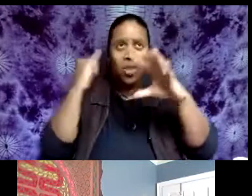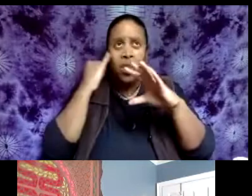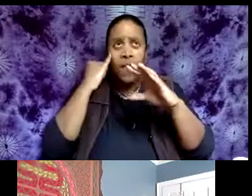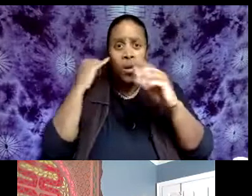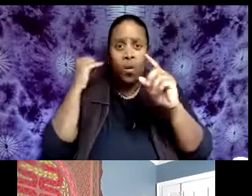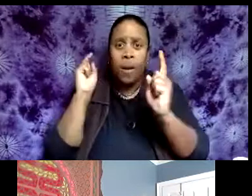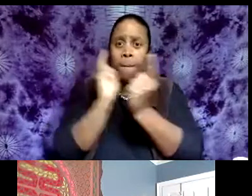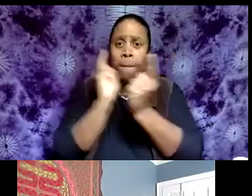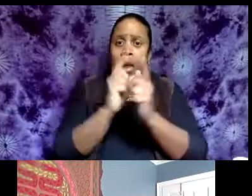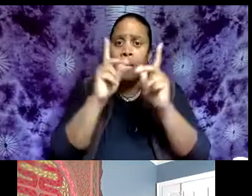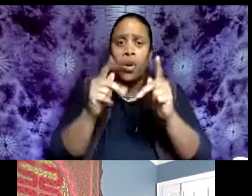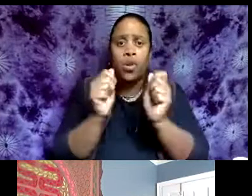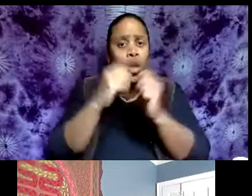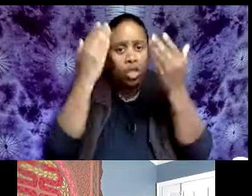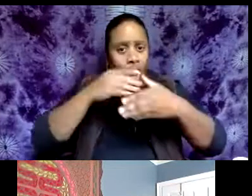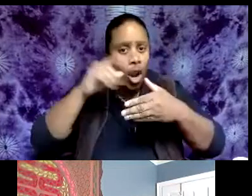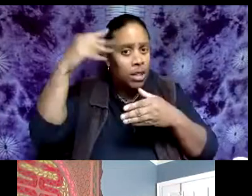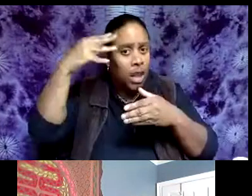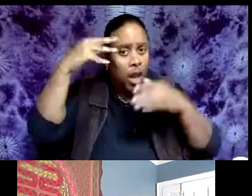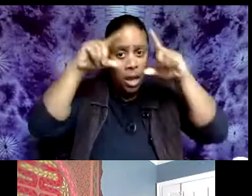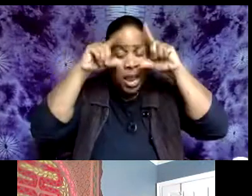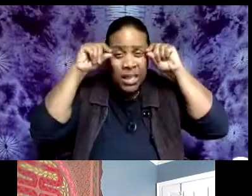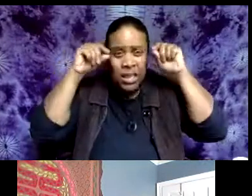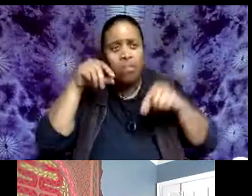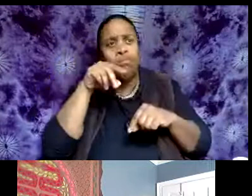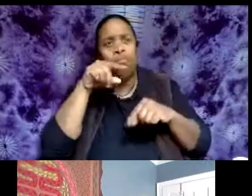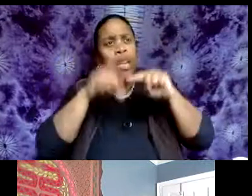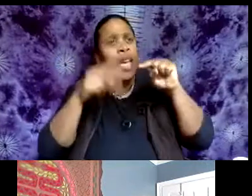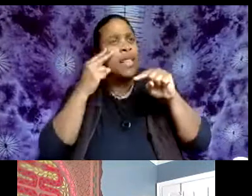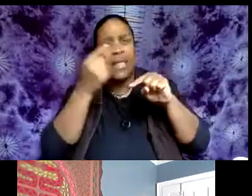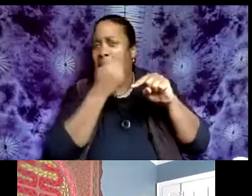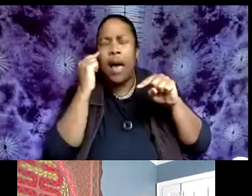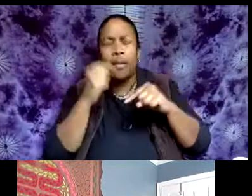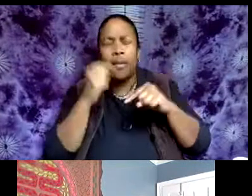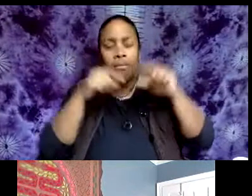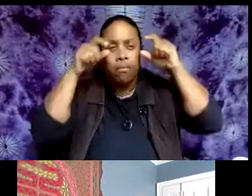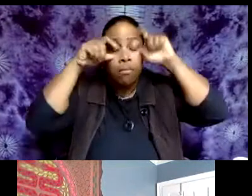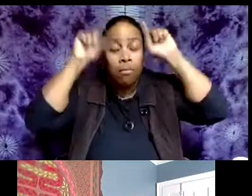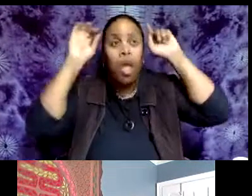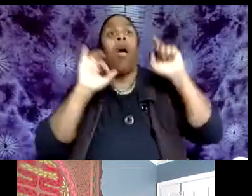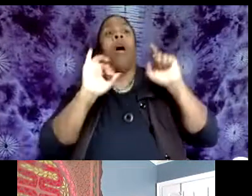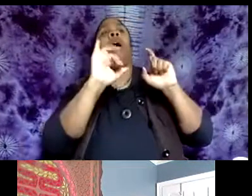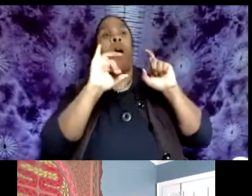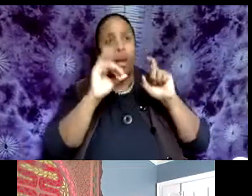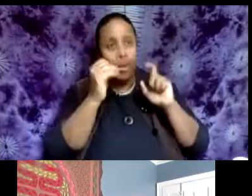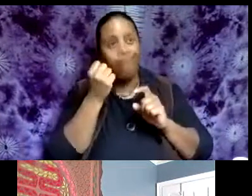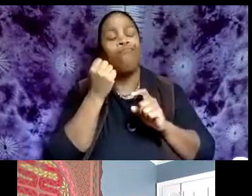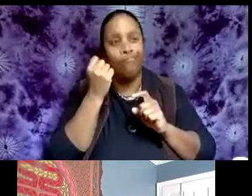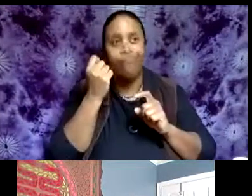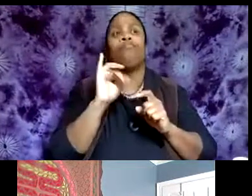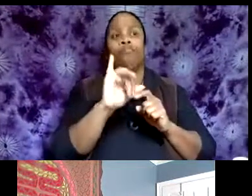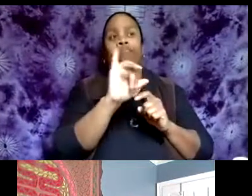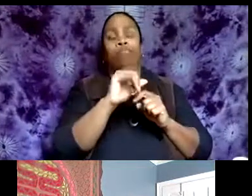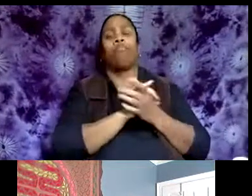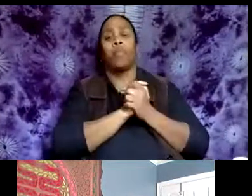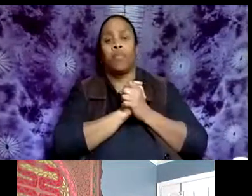can't see their eyes, so much is missing. And as soon as you see their eyes, so much is there. I interpret what I see in your eyes with a set of archetypes that I call